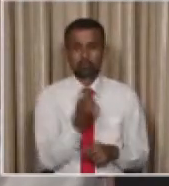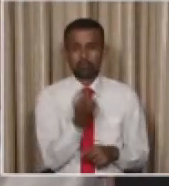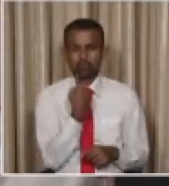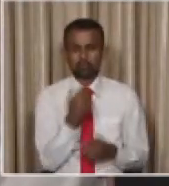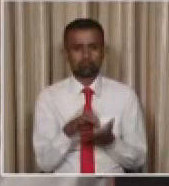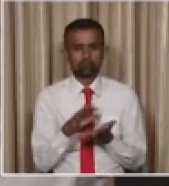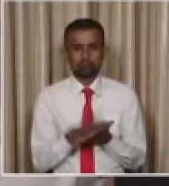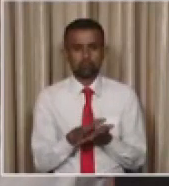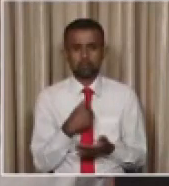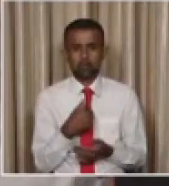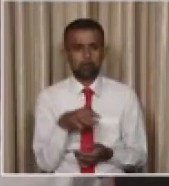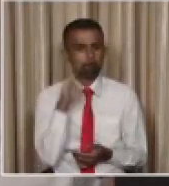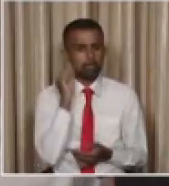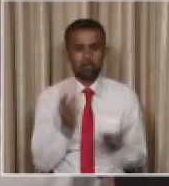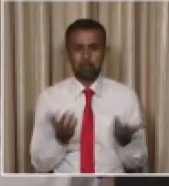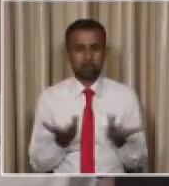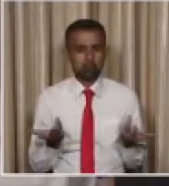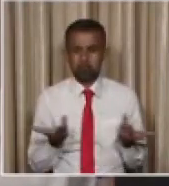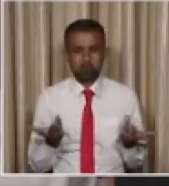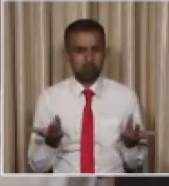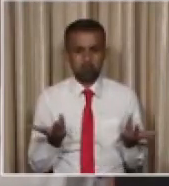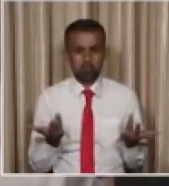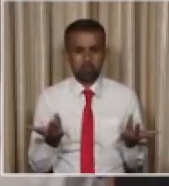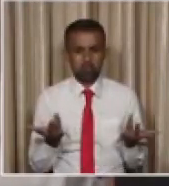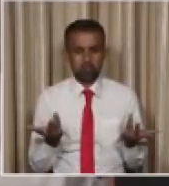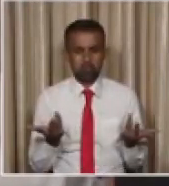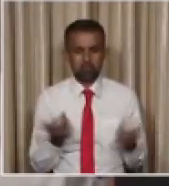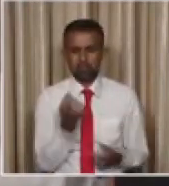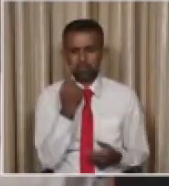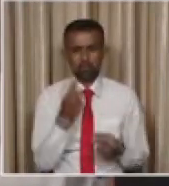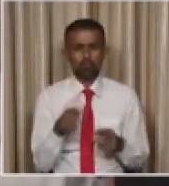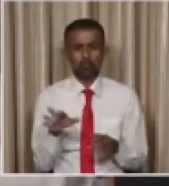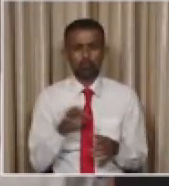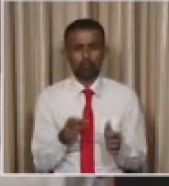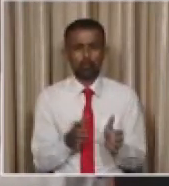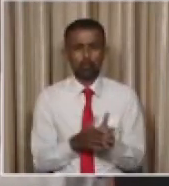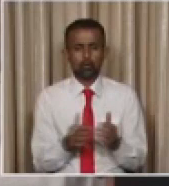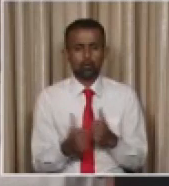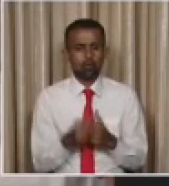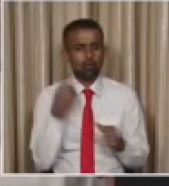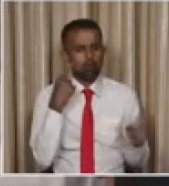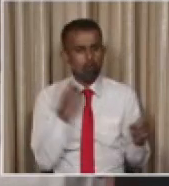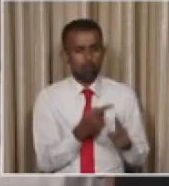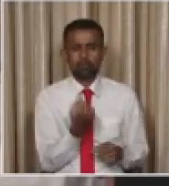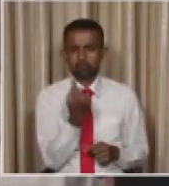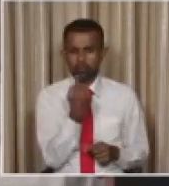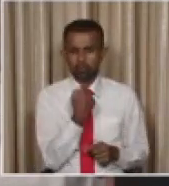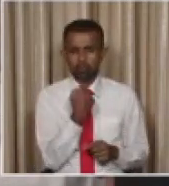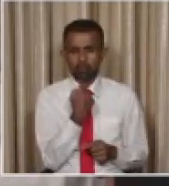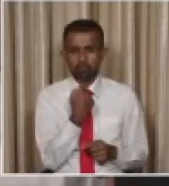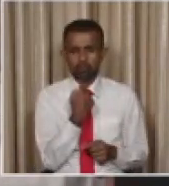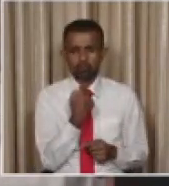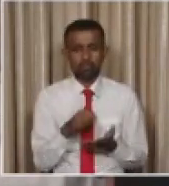judges. I don't think we should go into that. There are enough that can be studied and they can recommend it, because majority